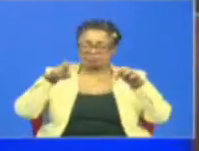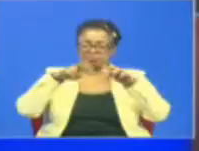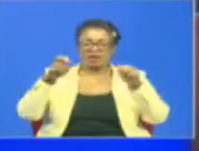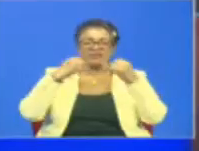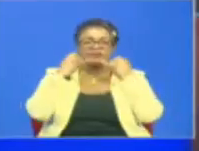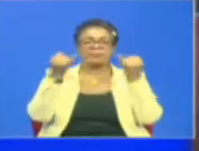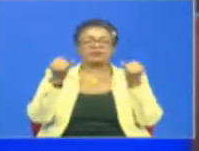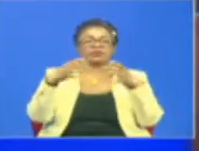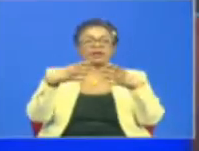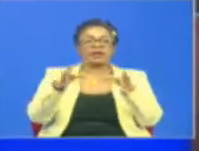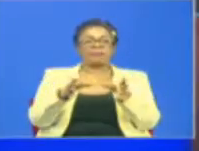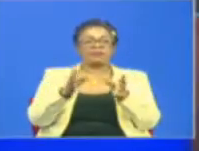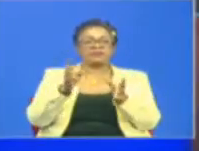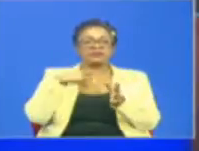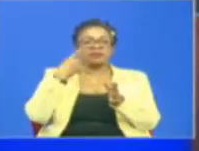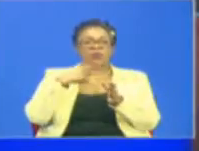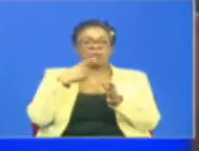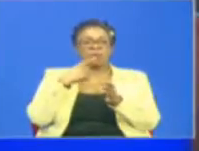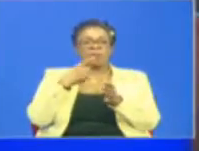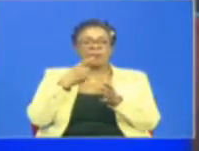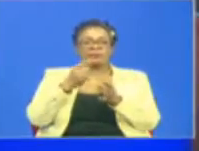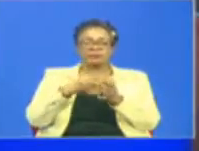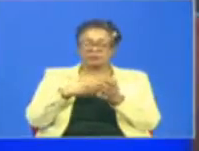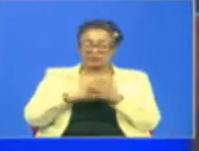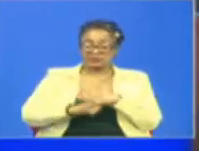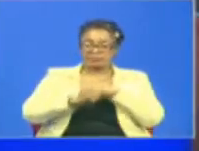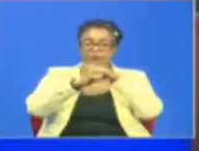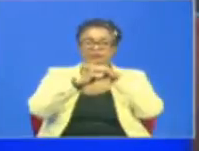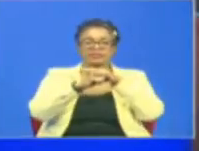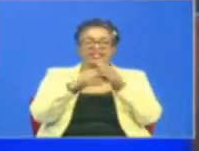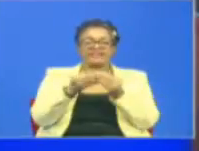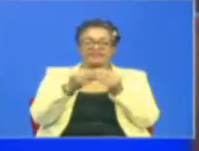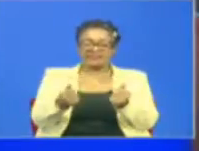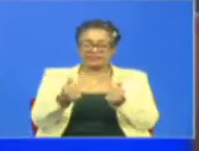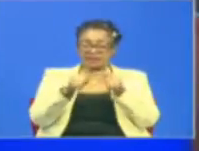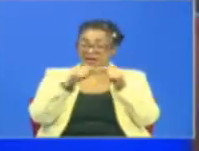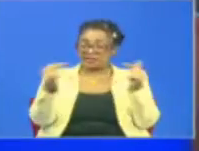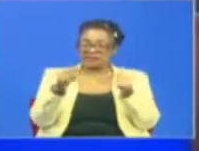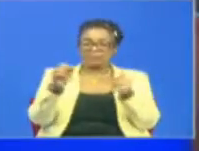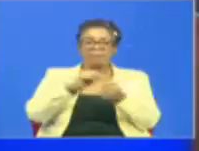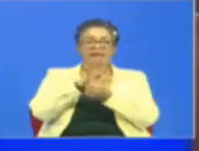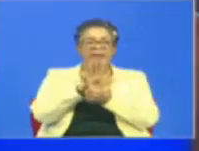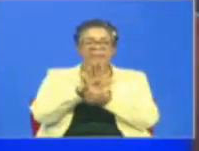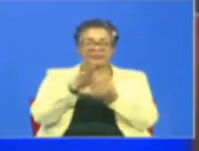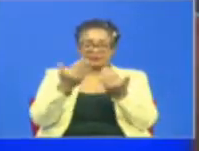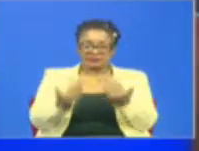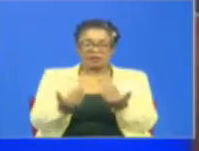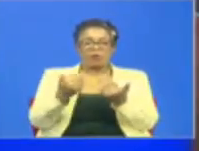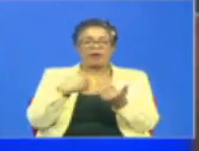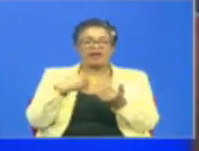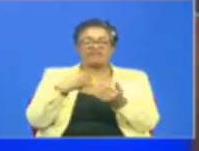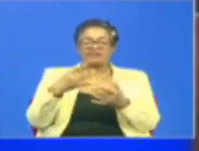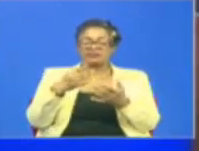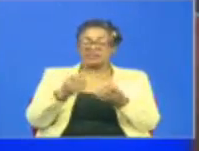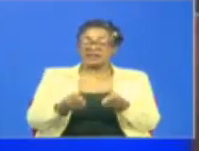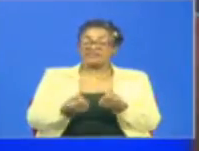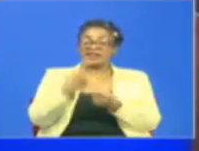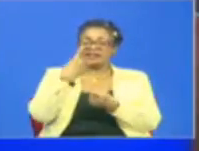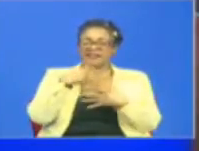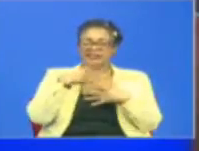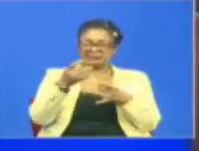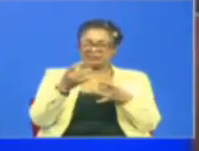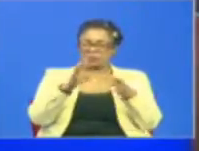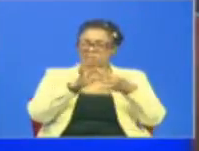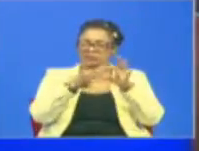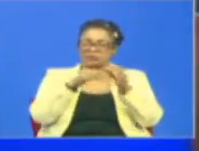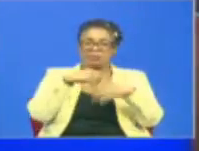companies retained to support the fight against the pandemic and have revealed interesting connections linking power